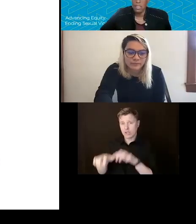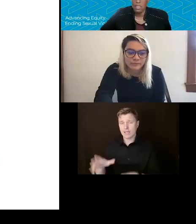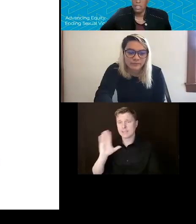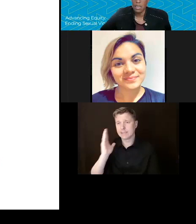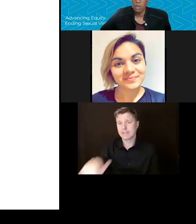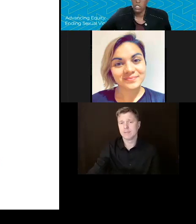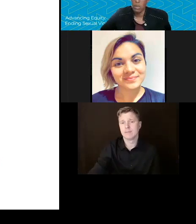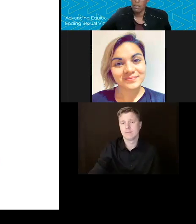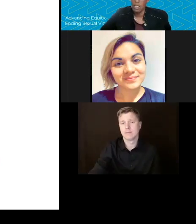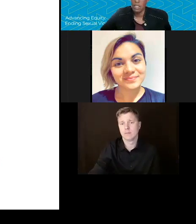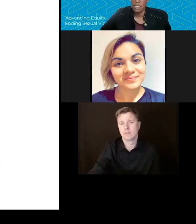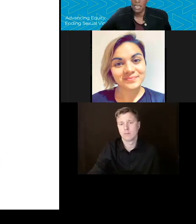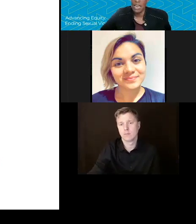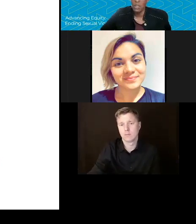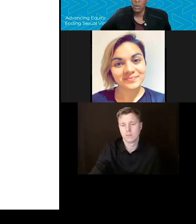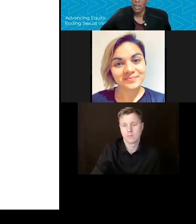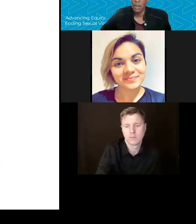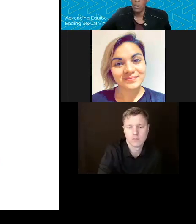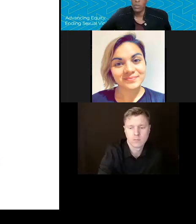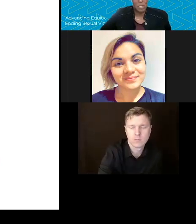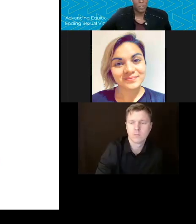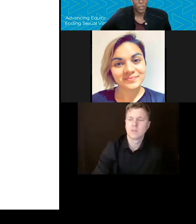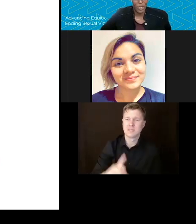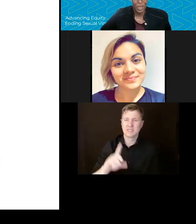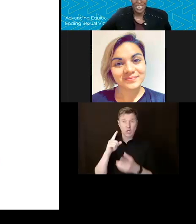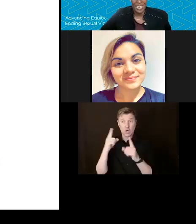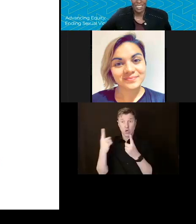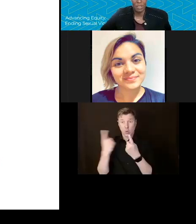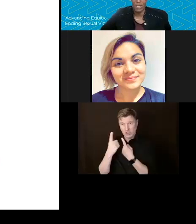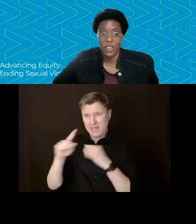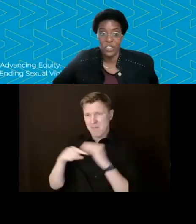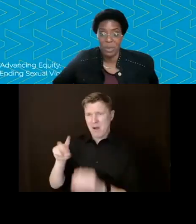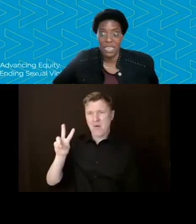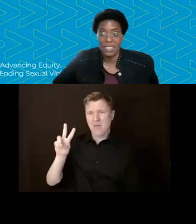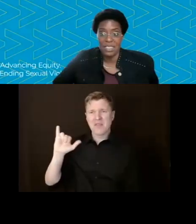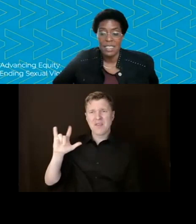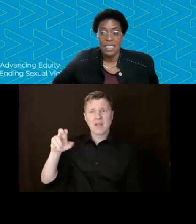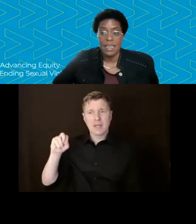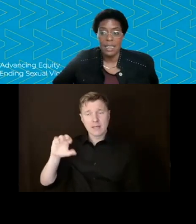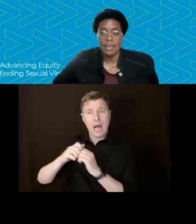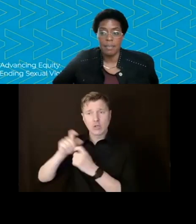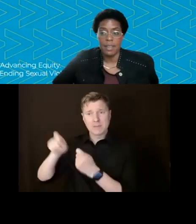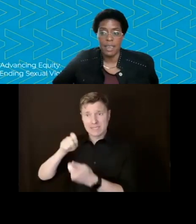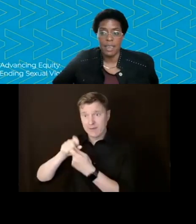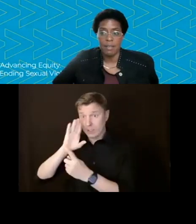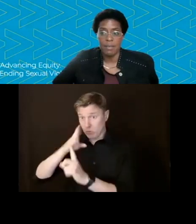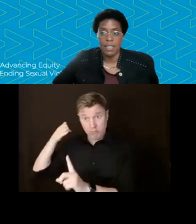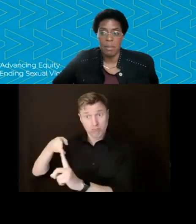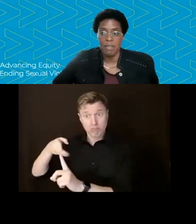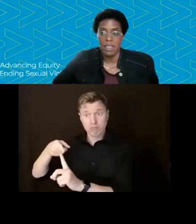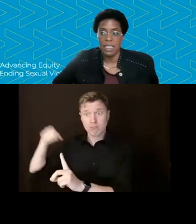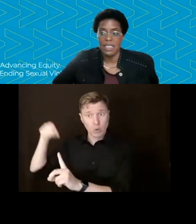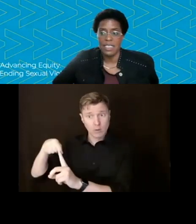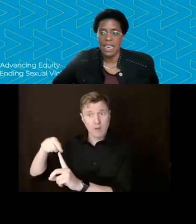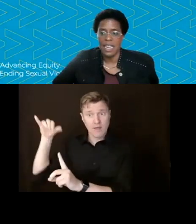is this question around villain and how specific can we get? How specific should we get with